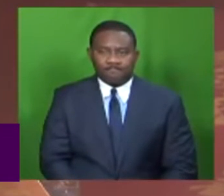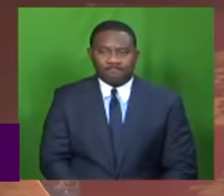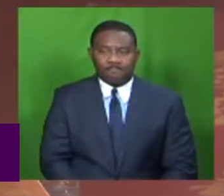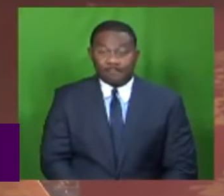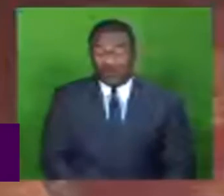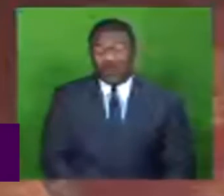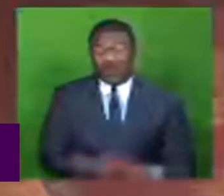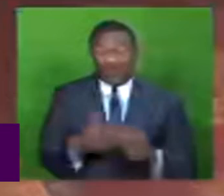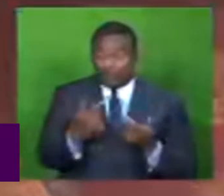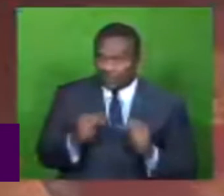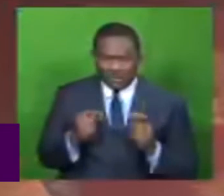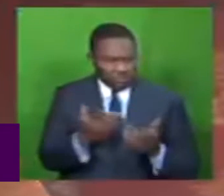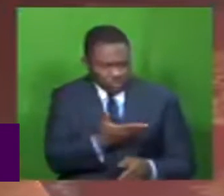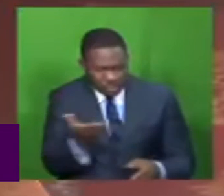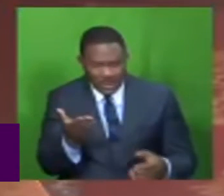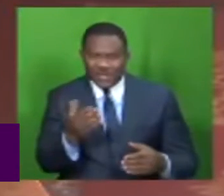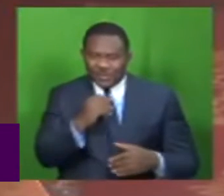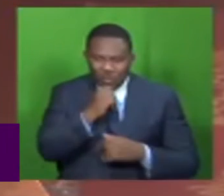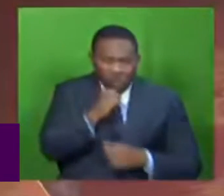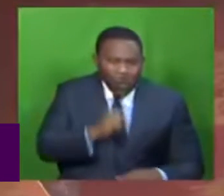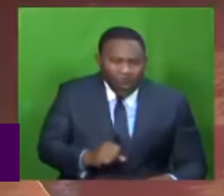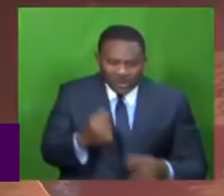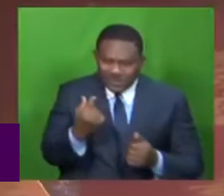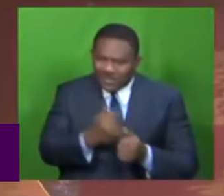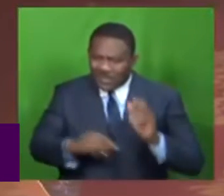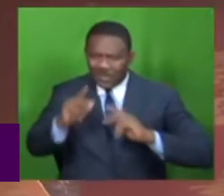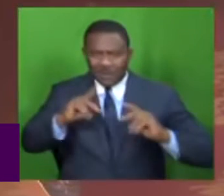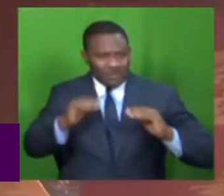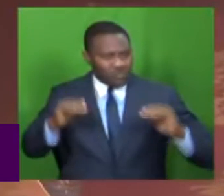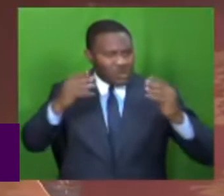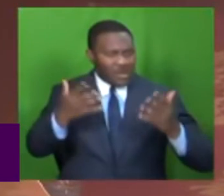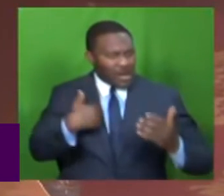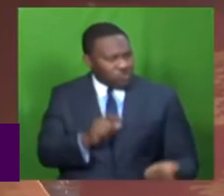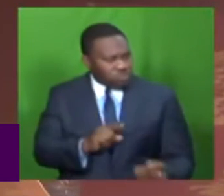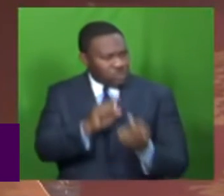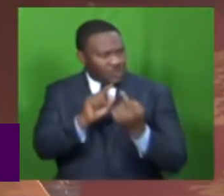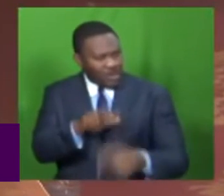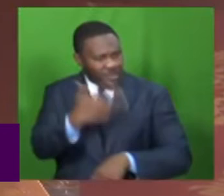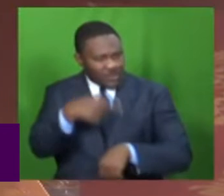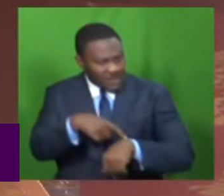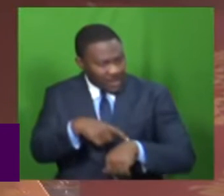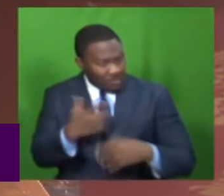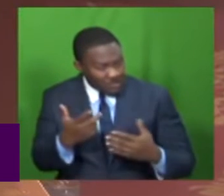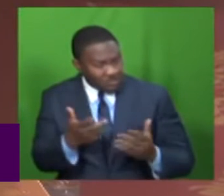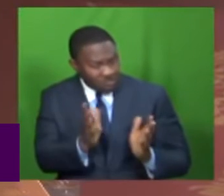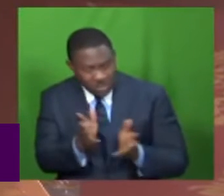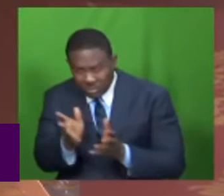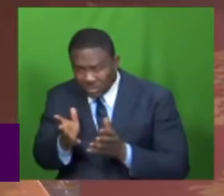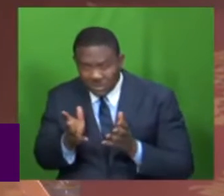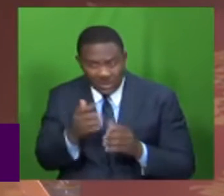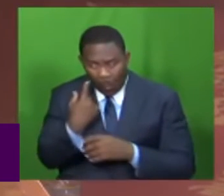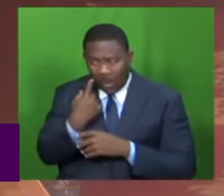the concerns of our senior citizens, I have met to them on three occasions. The most recent was